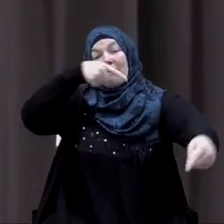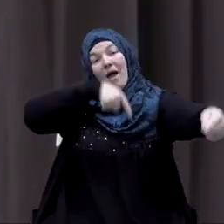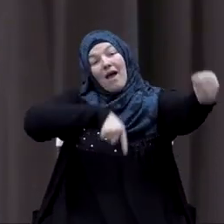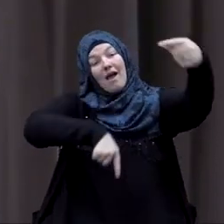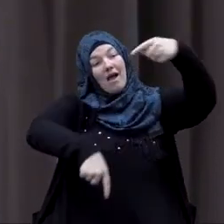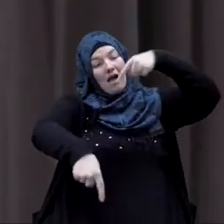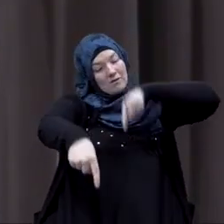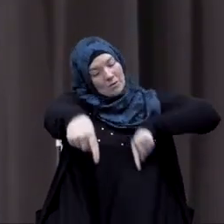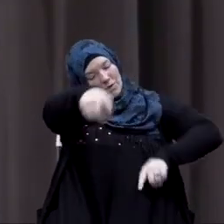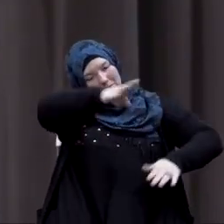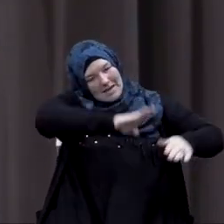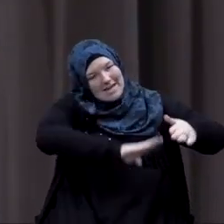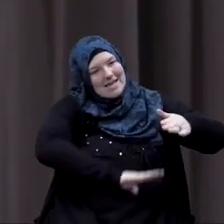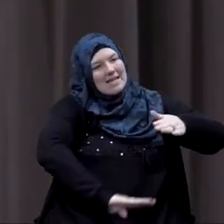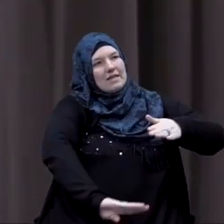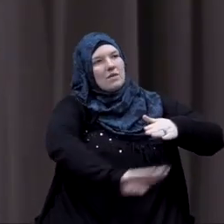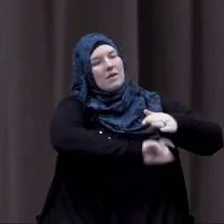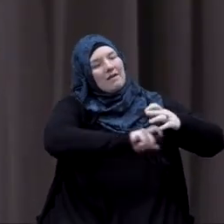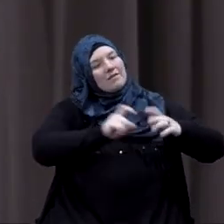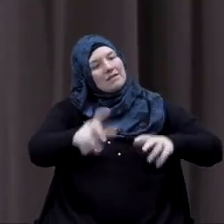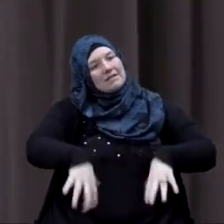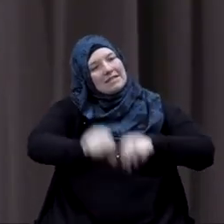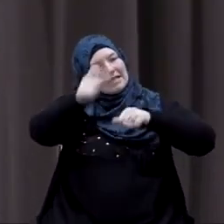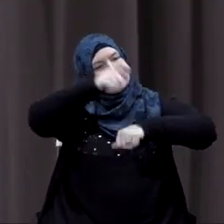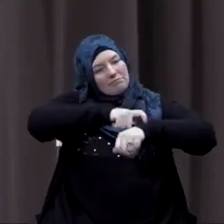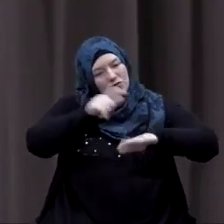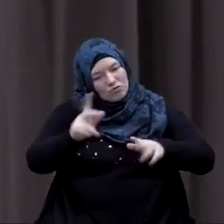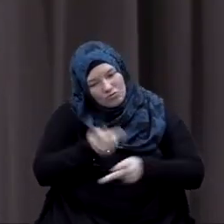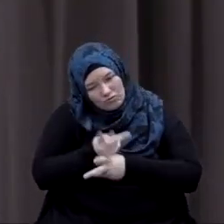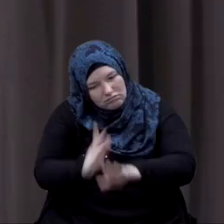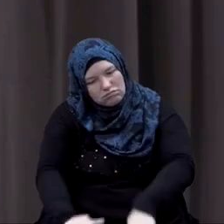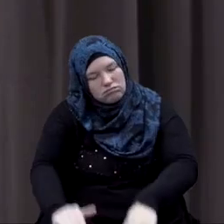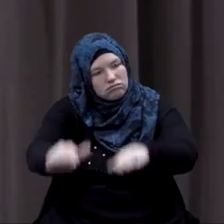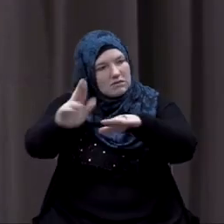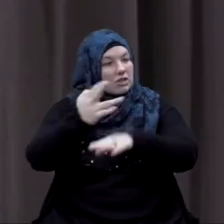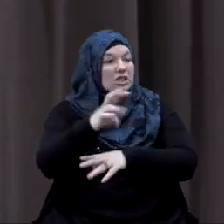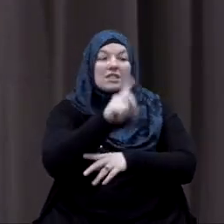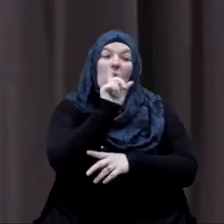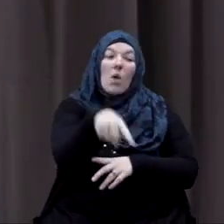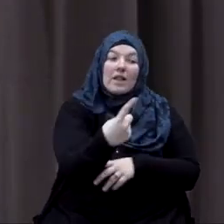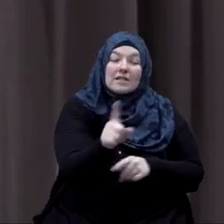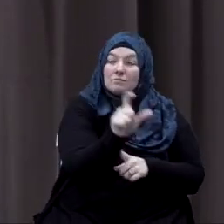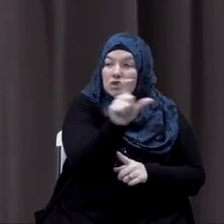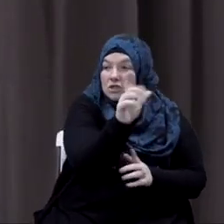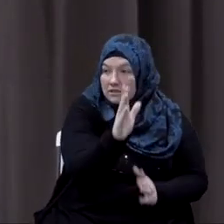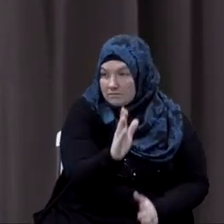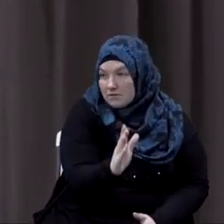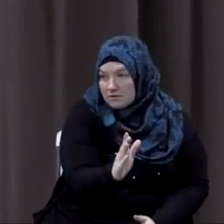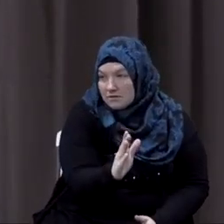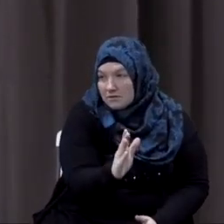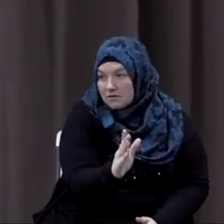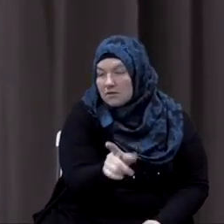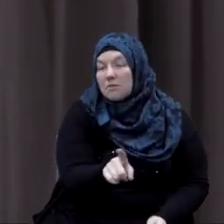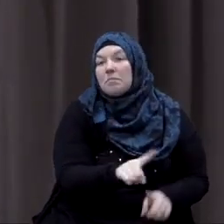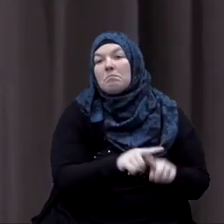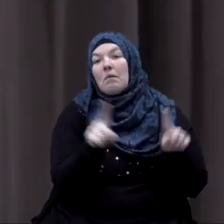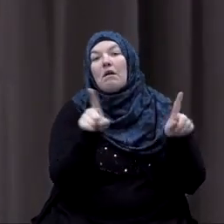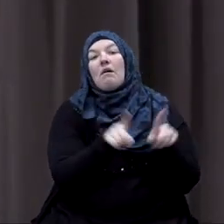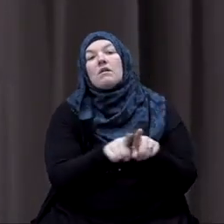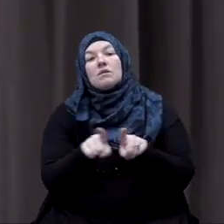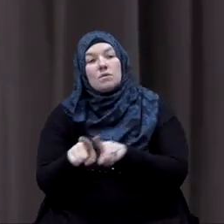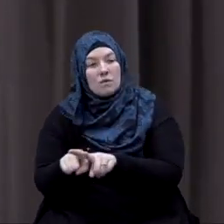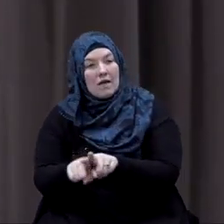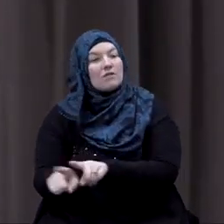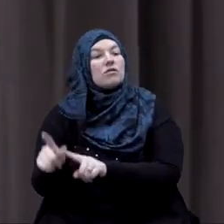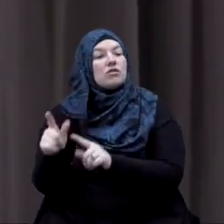have time to raise those children, not only as Muslims, but also as